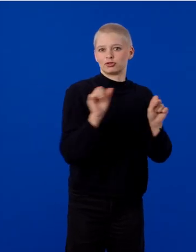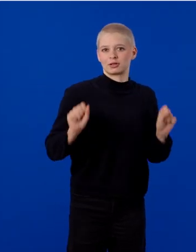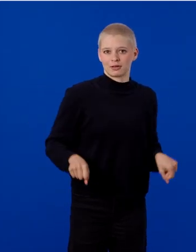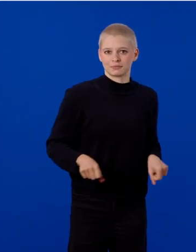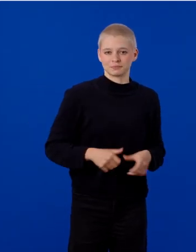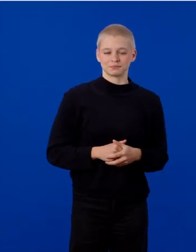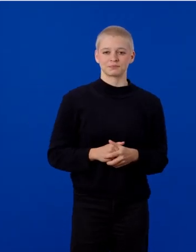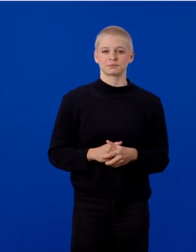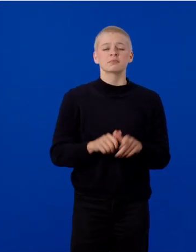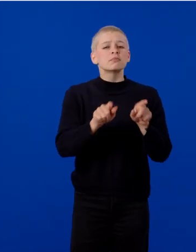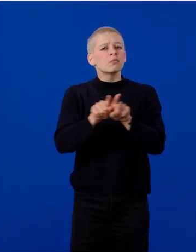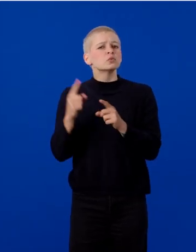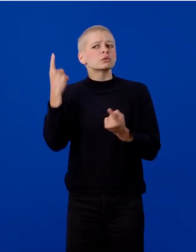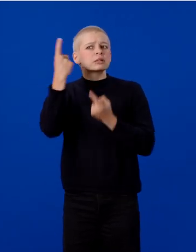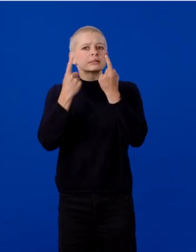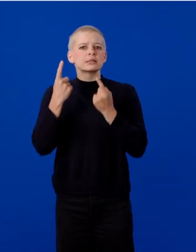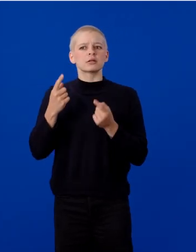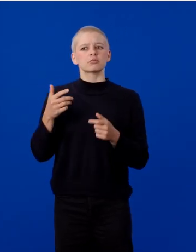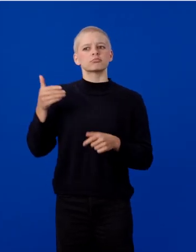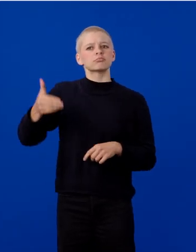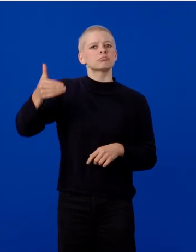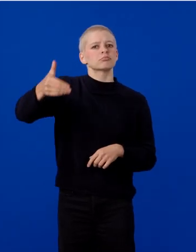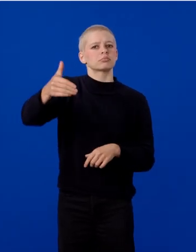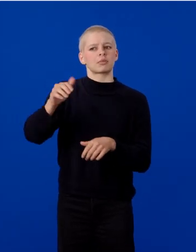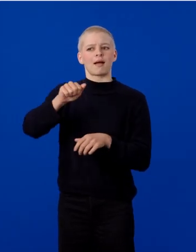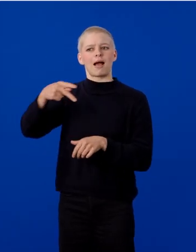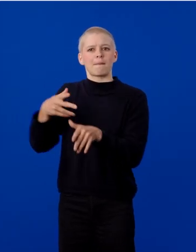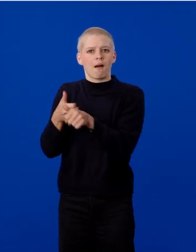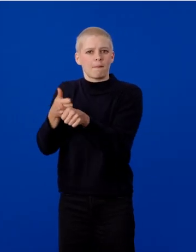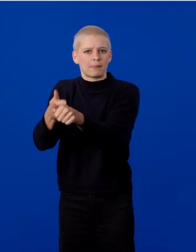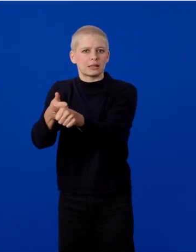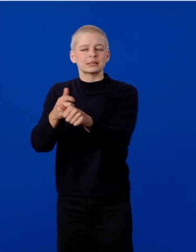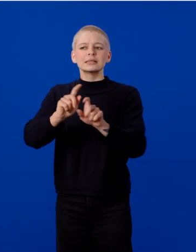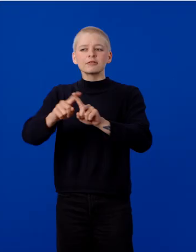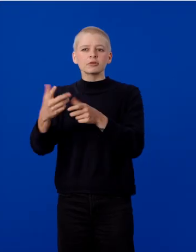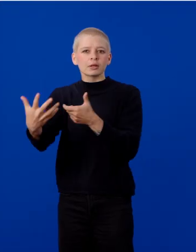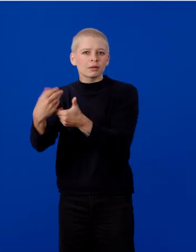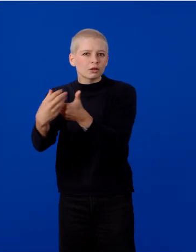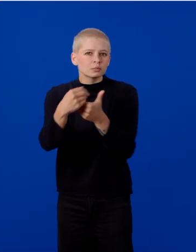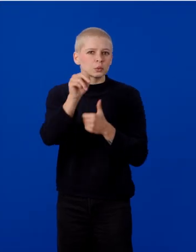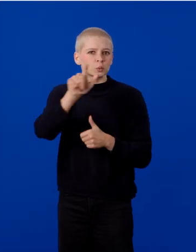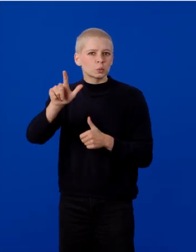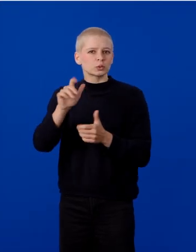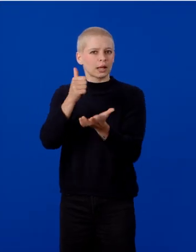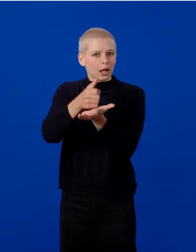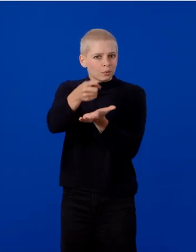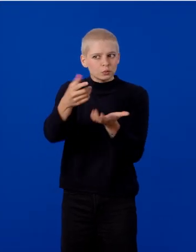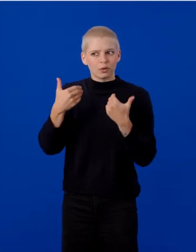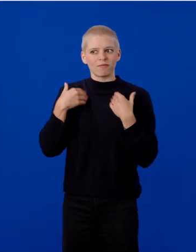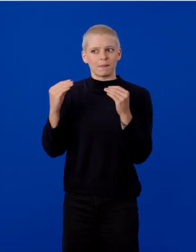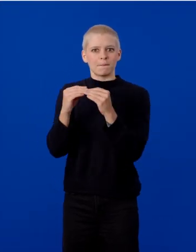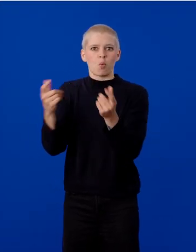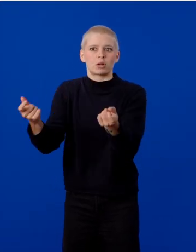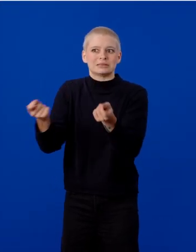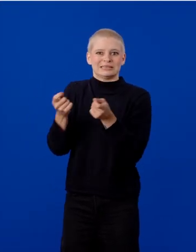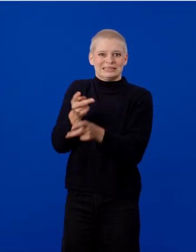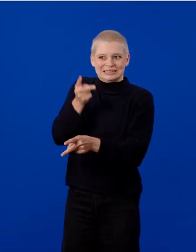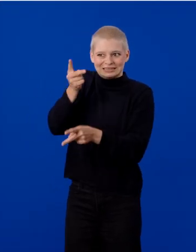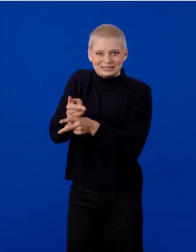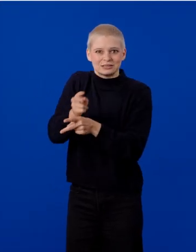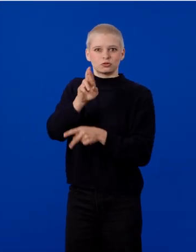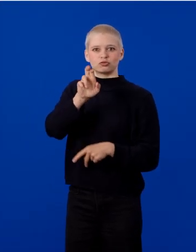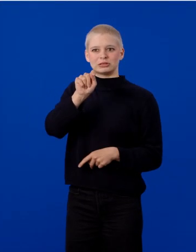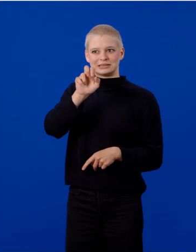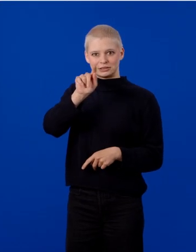Also consider frequent app updates and explore different engagement tools that can help you encourage higher retention and average session